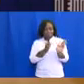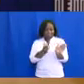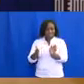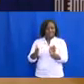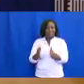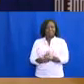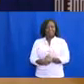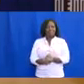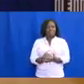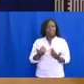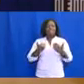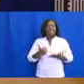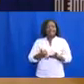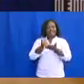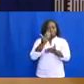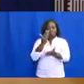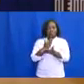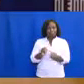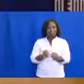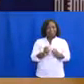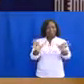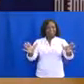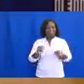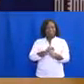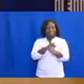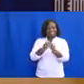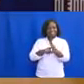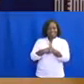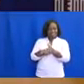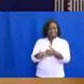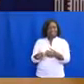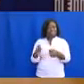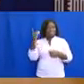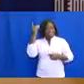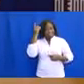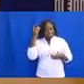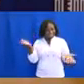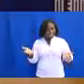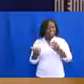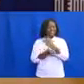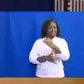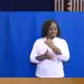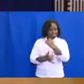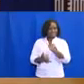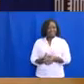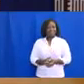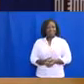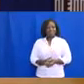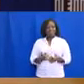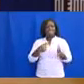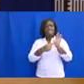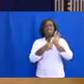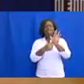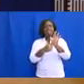to help contain the spread of the coronavirus pandemic in our country. I